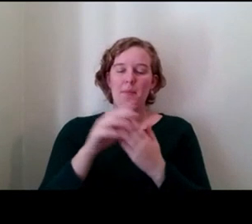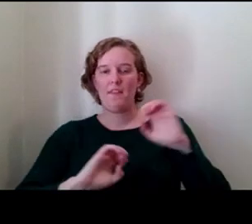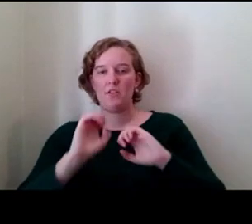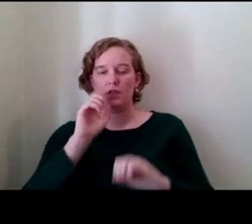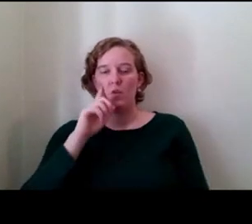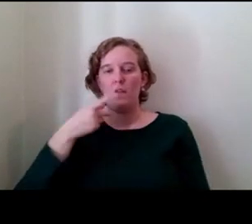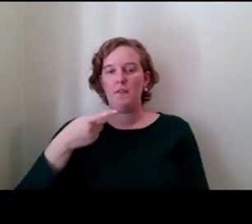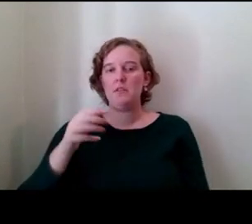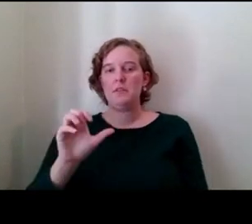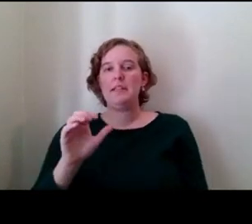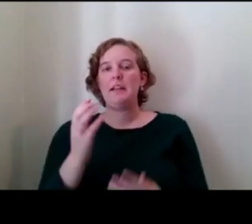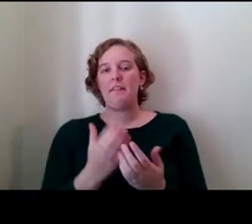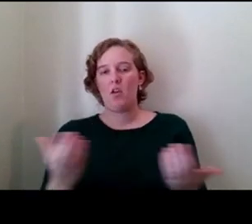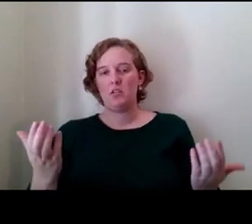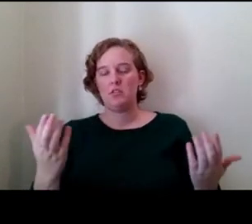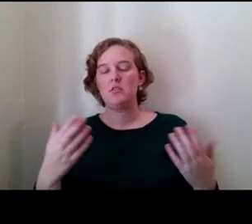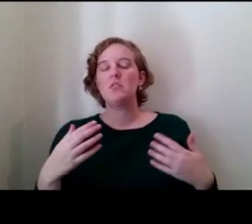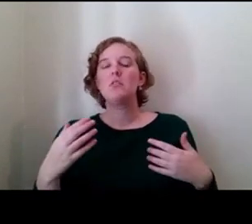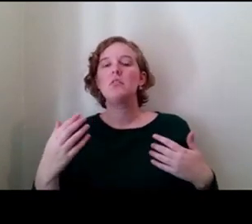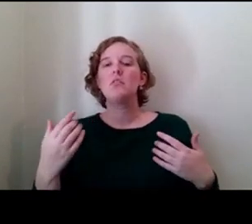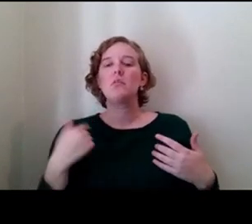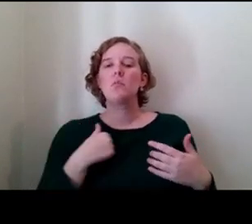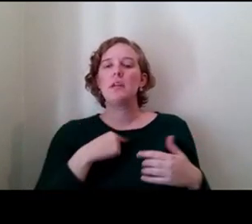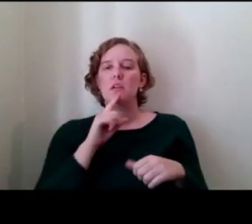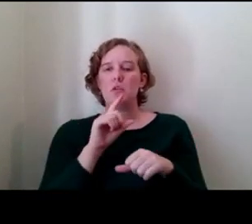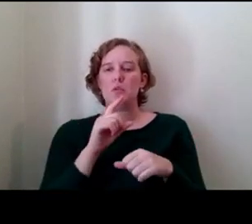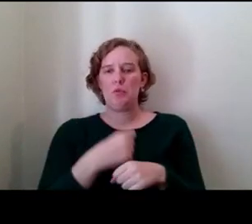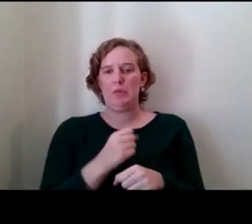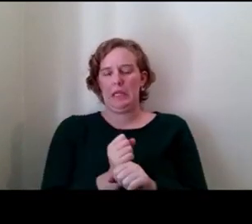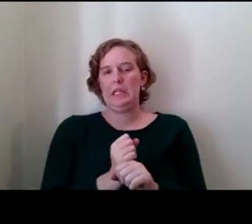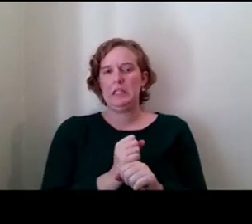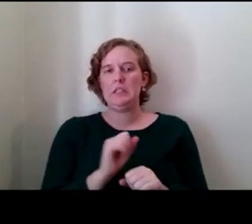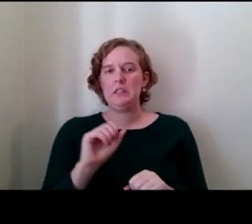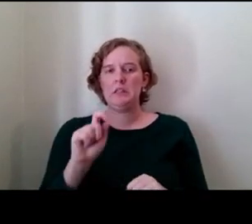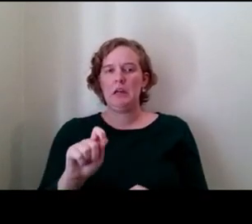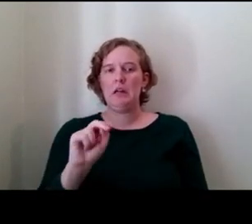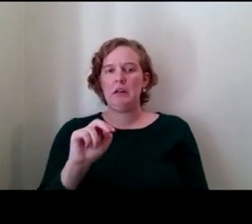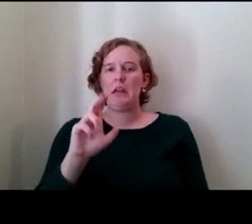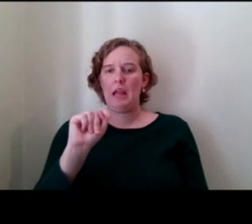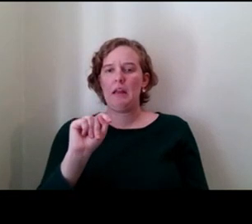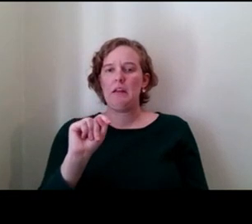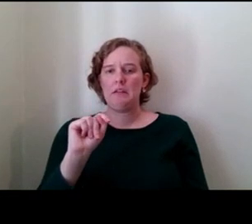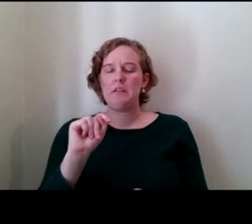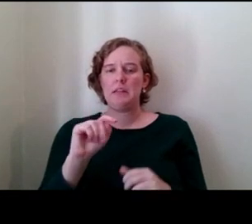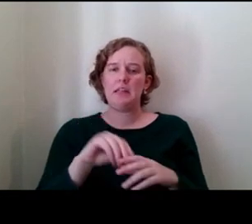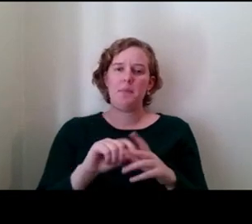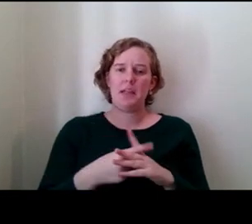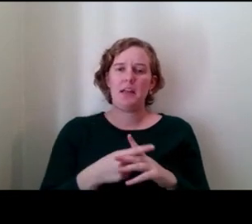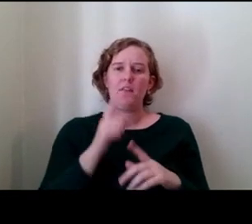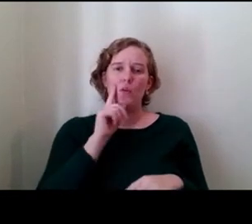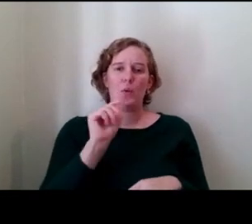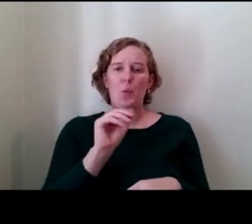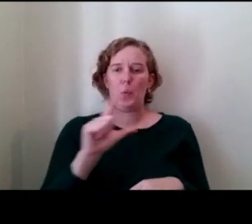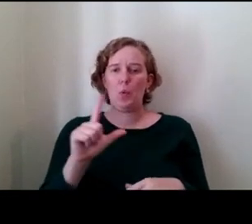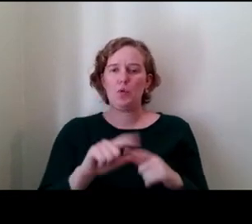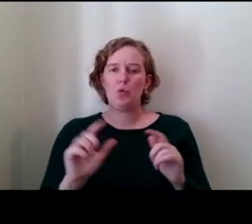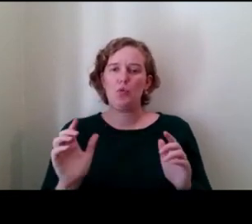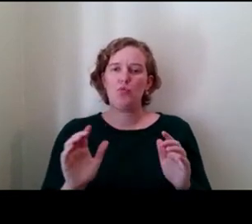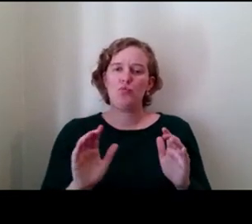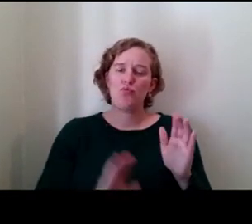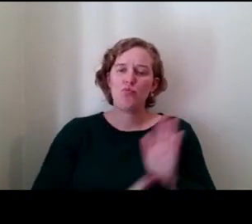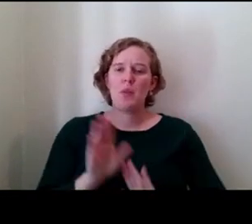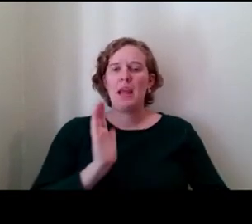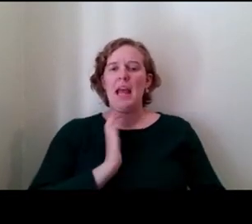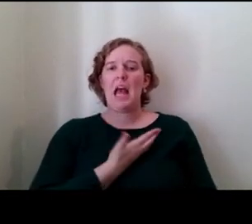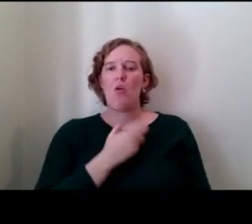computing devices. We actually created .NET Gadgeteer in the first instance as a tool to accelerate our own device research. We wanted to be able to build